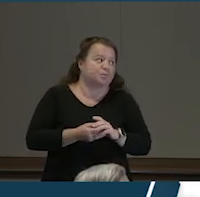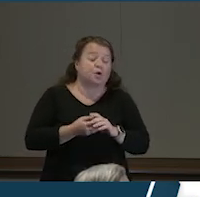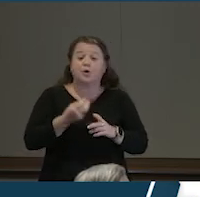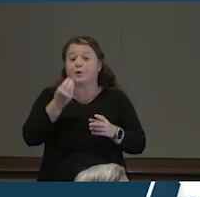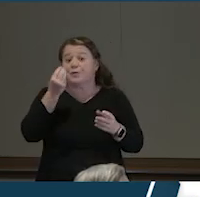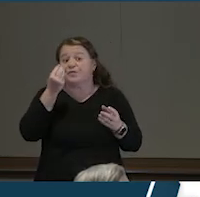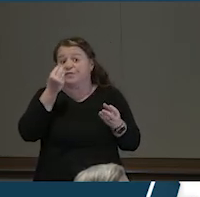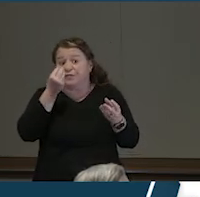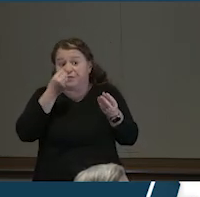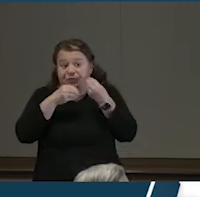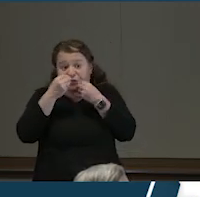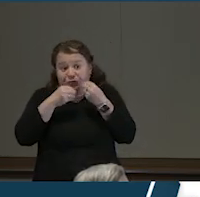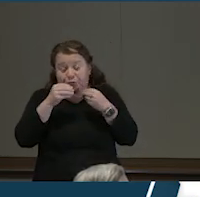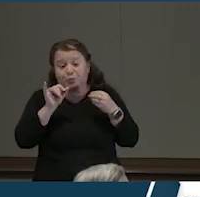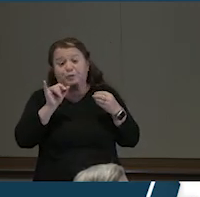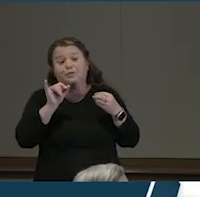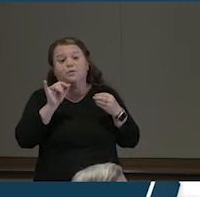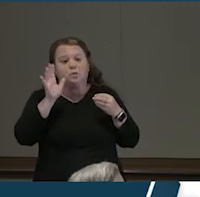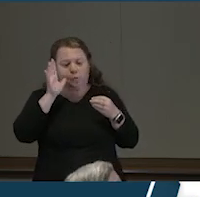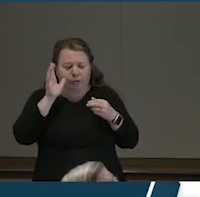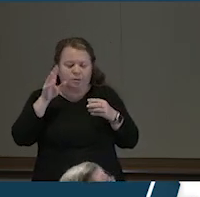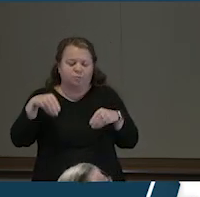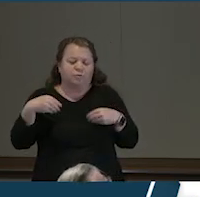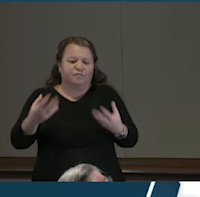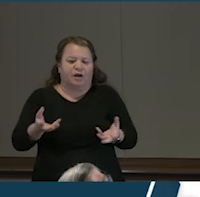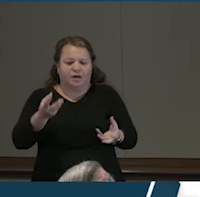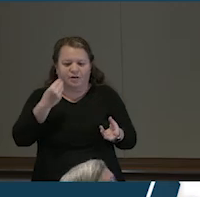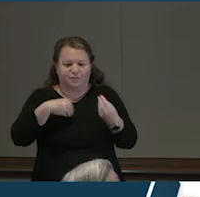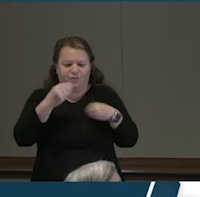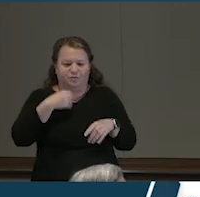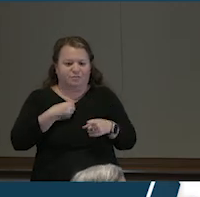Food. You're gonna get meals.